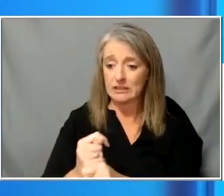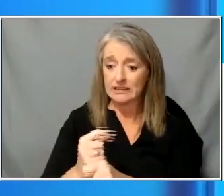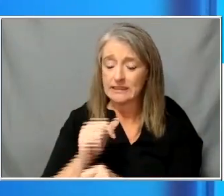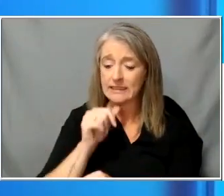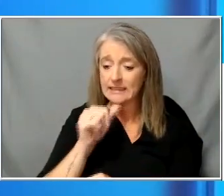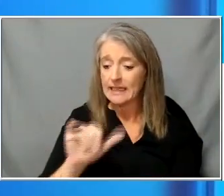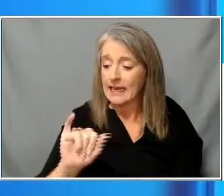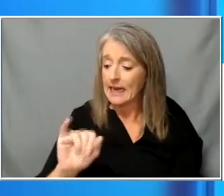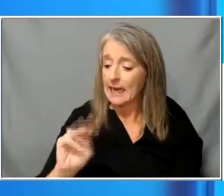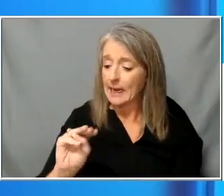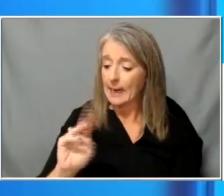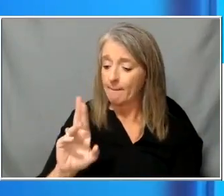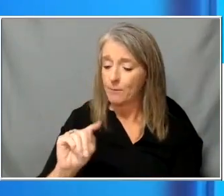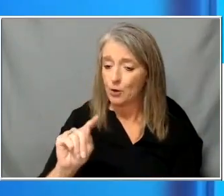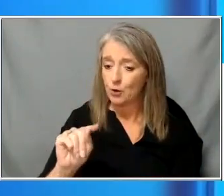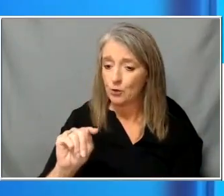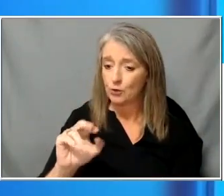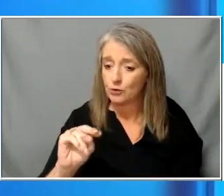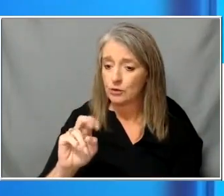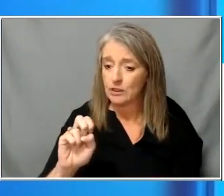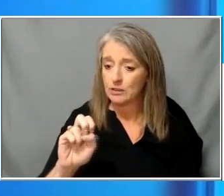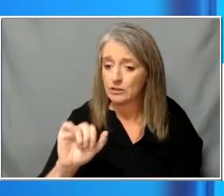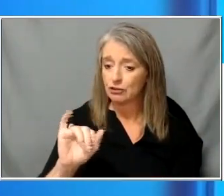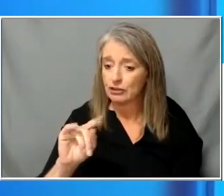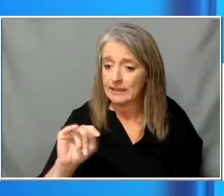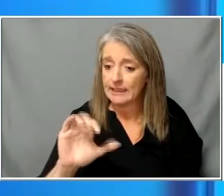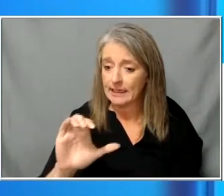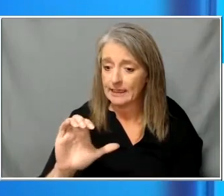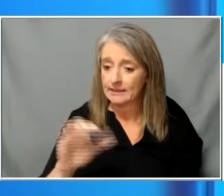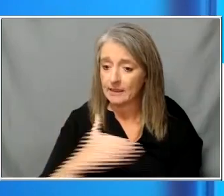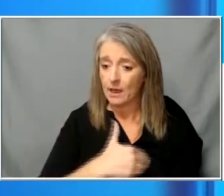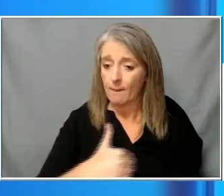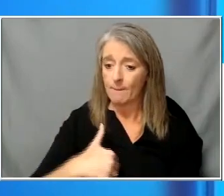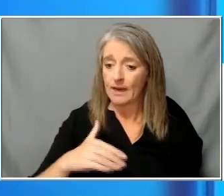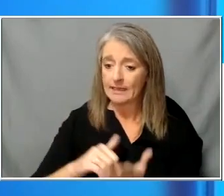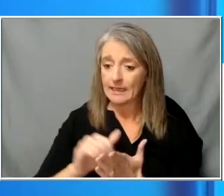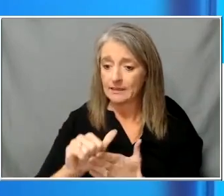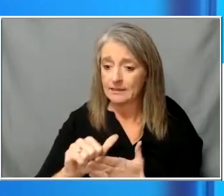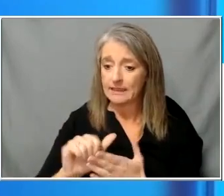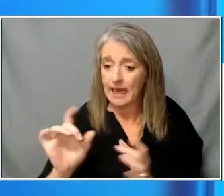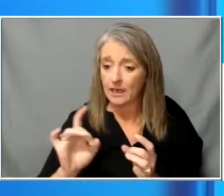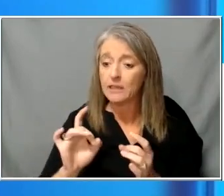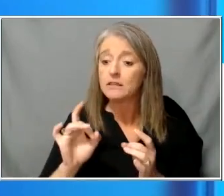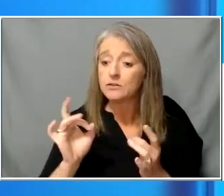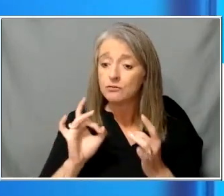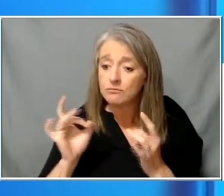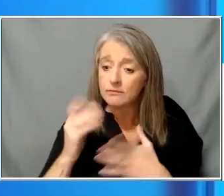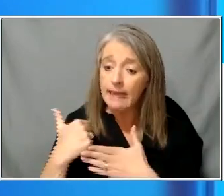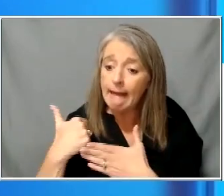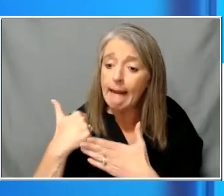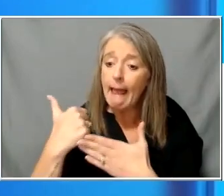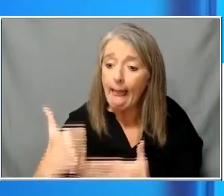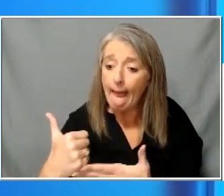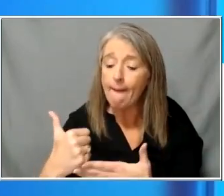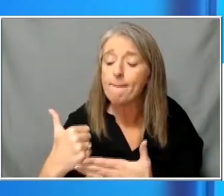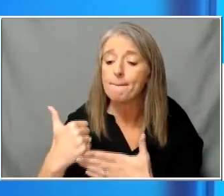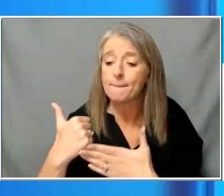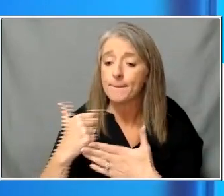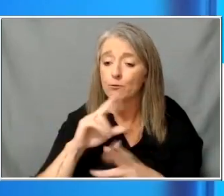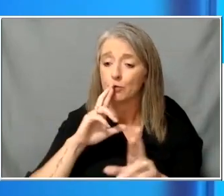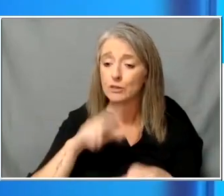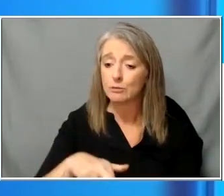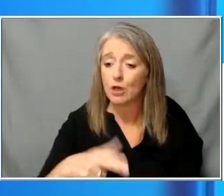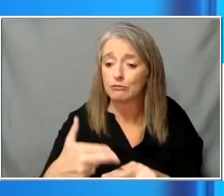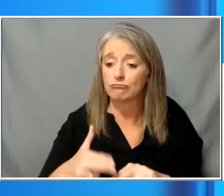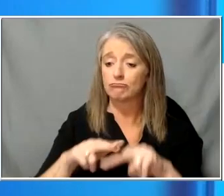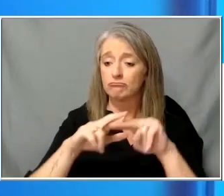immunogenic cancer, we now know that certain subtypes of breast cancer can be dramatically helped or have increased response rates and even increased